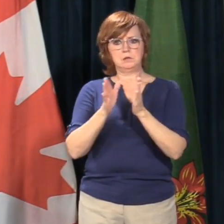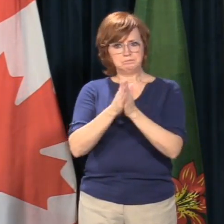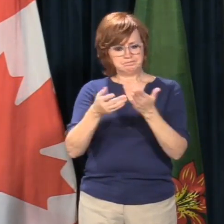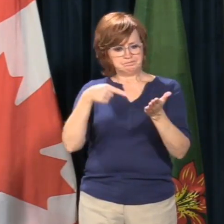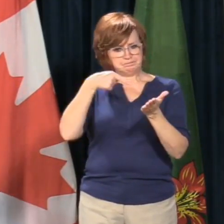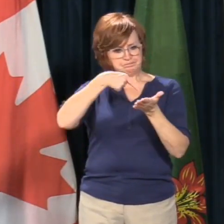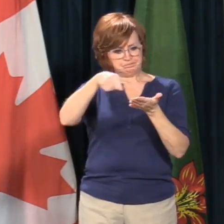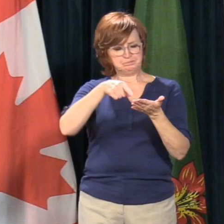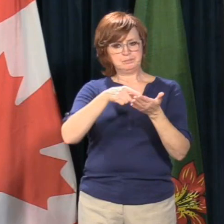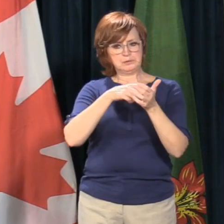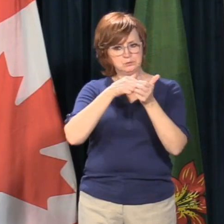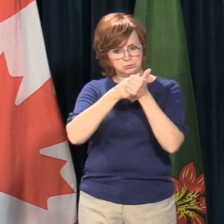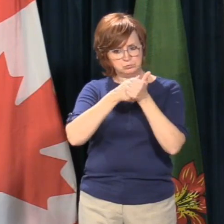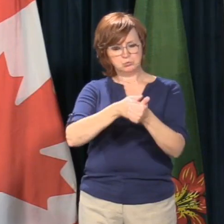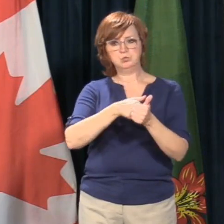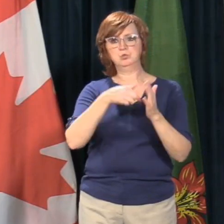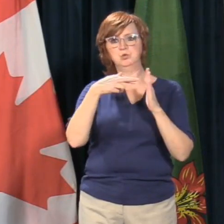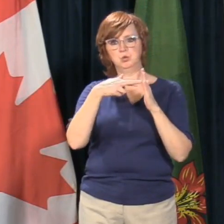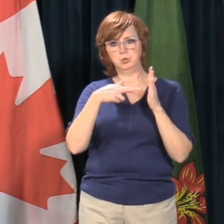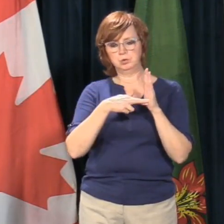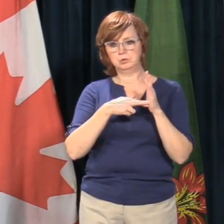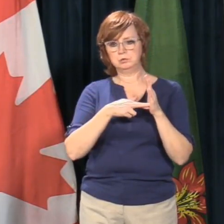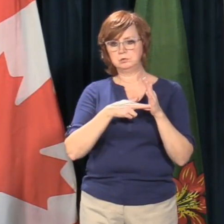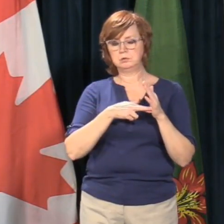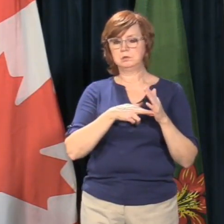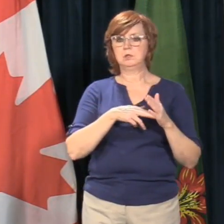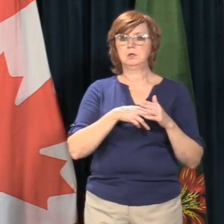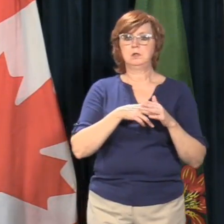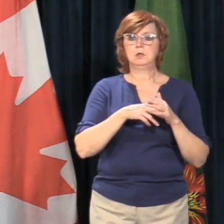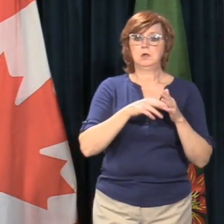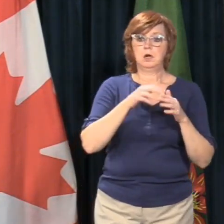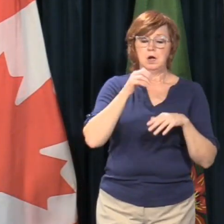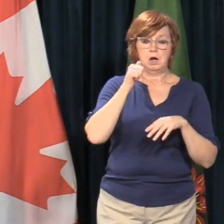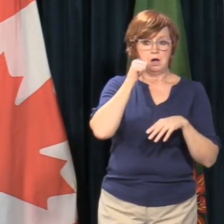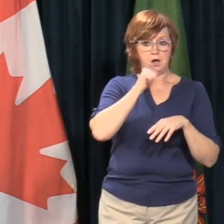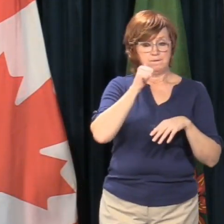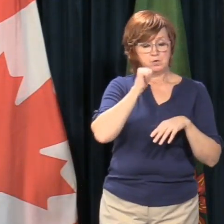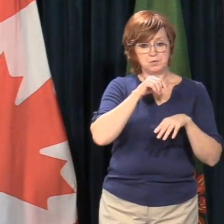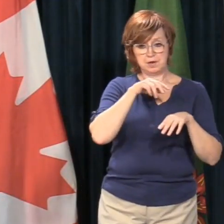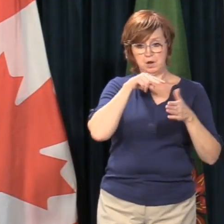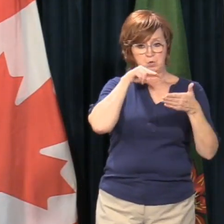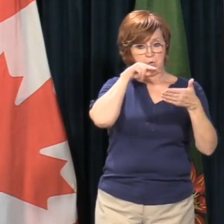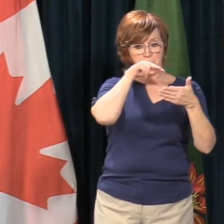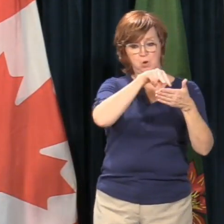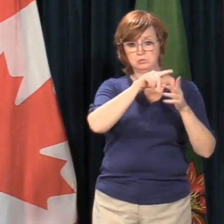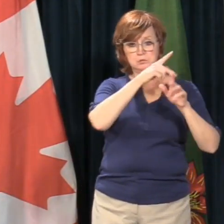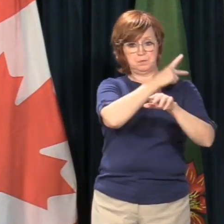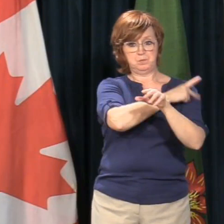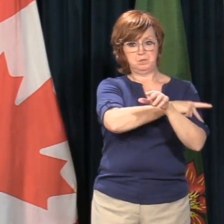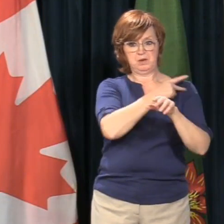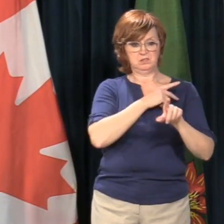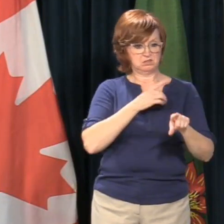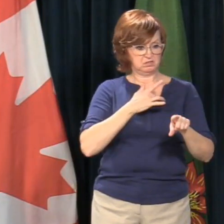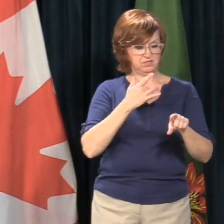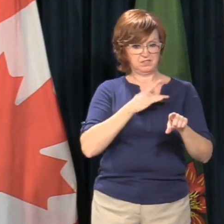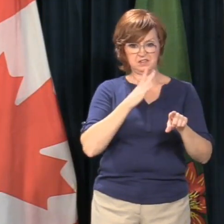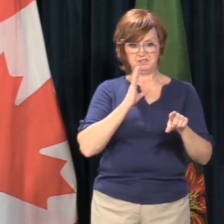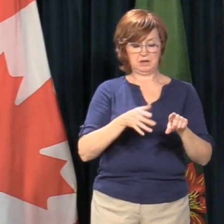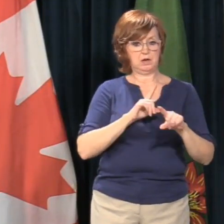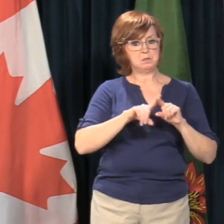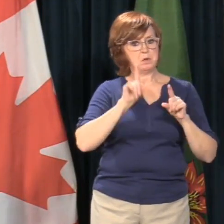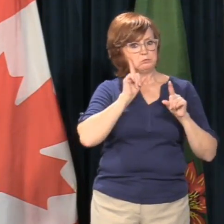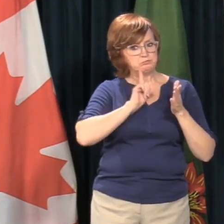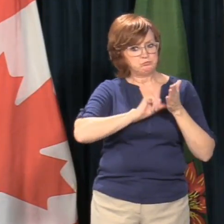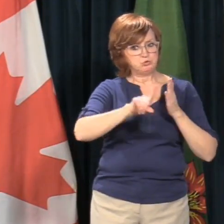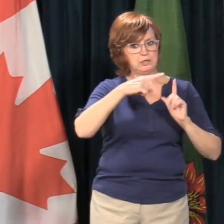There is daily monitoring of the patient's symptoms, even if the patients are like the long-term care